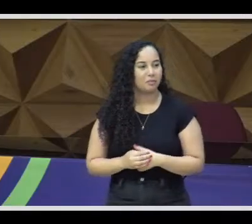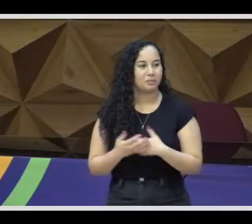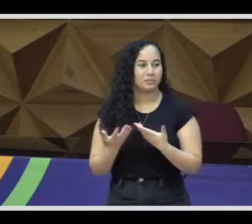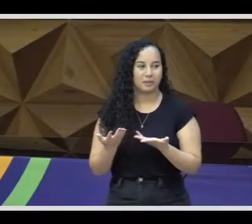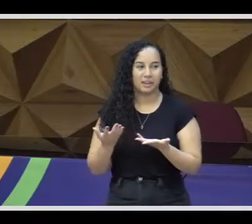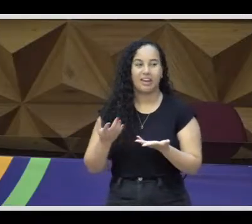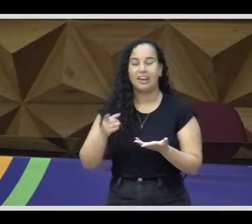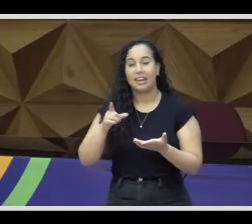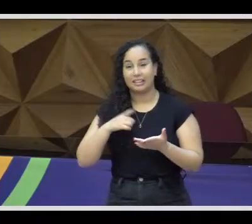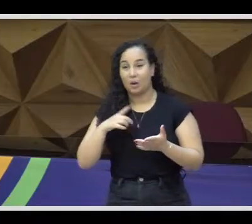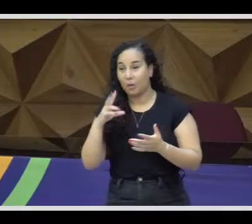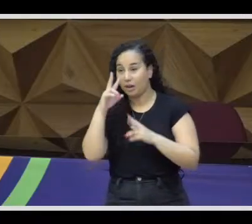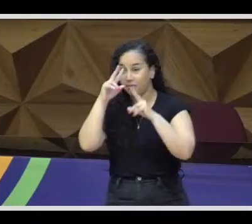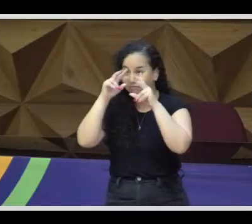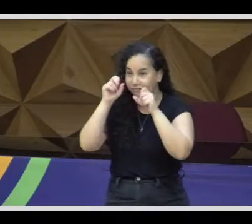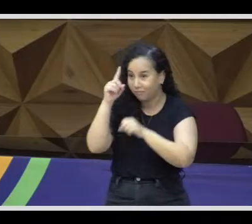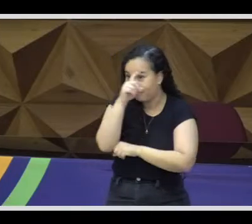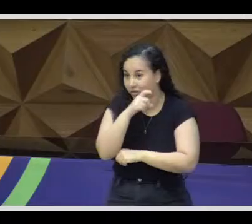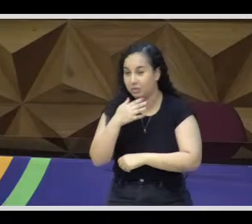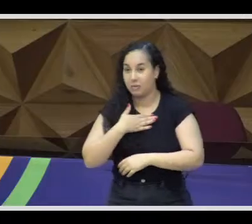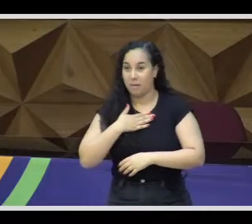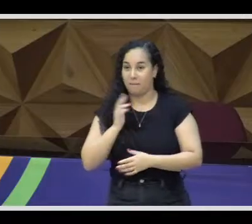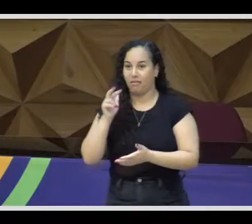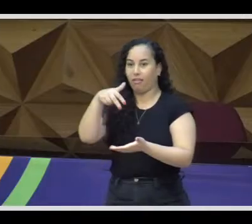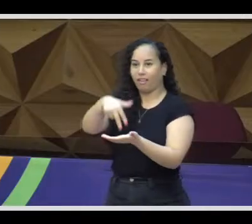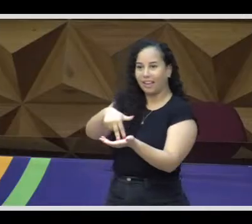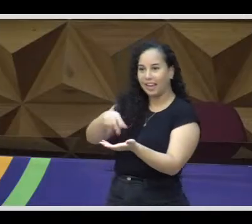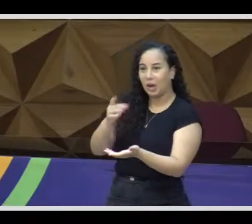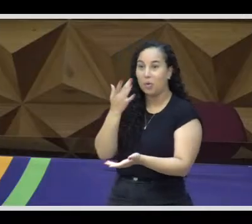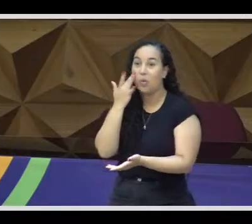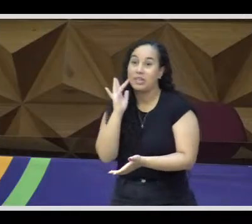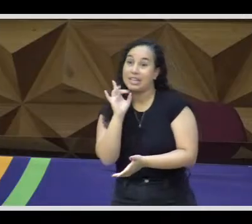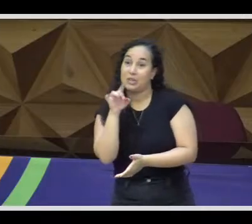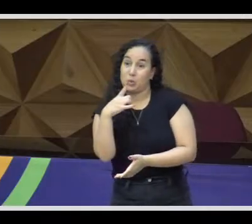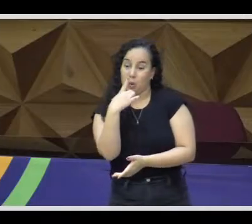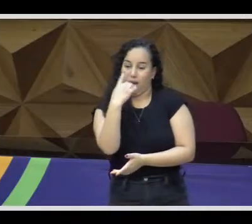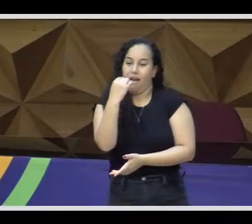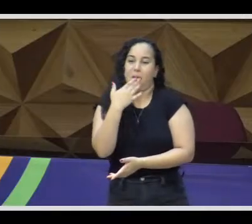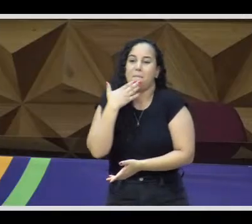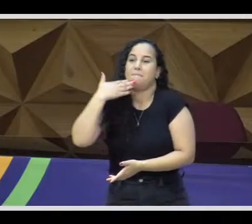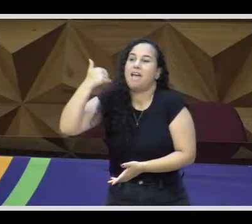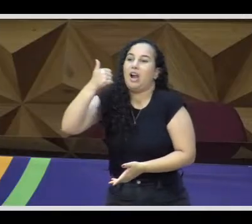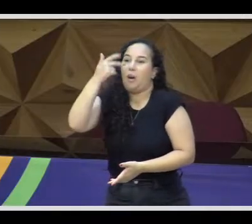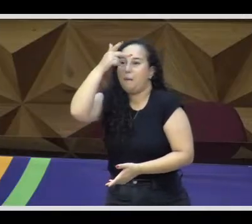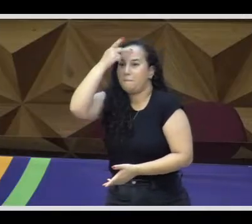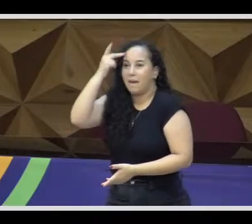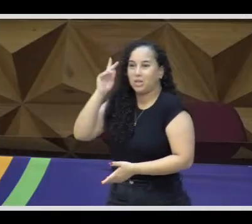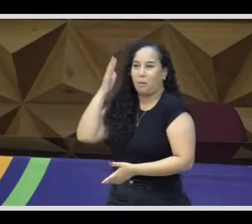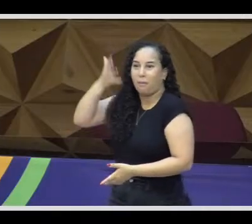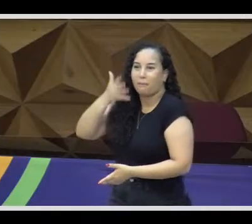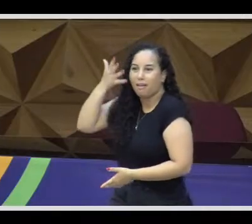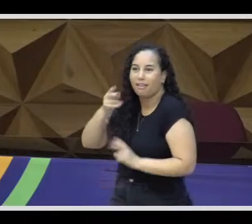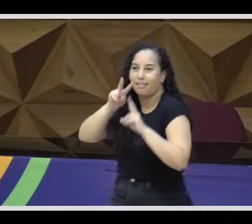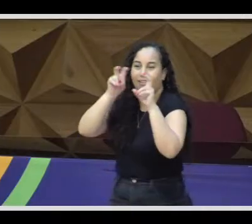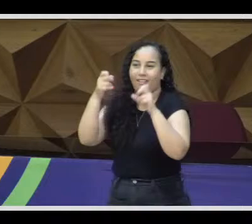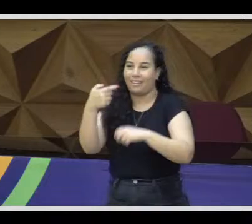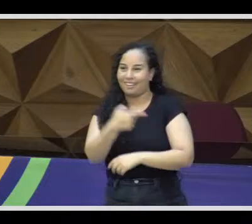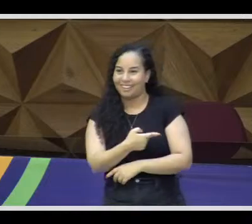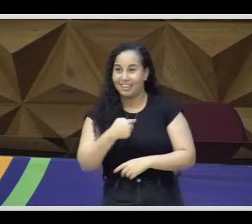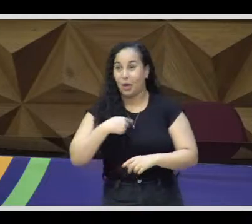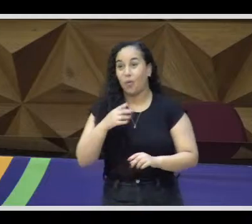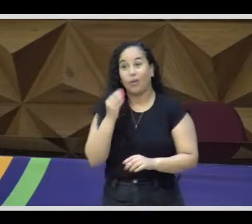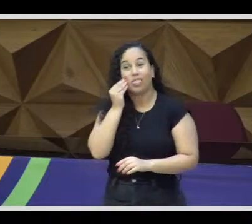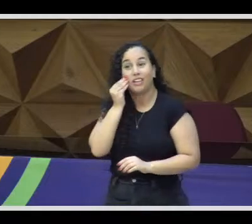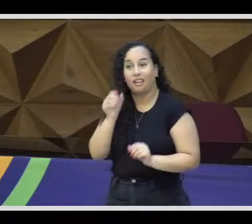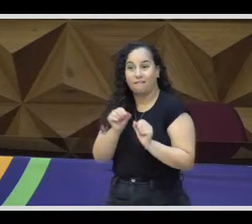major, right? So it's hard for me to be here. I'm not sure if I'm the best keynote speaker for this kind of conference. So I'll try to do my